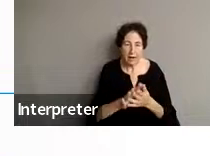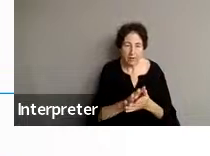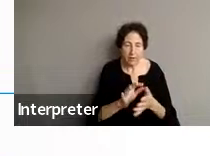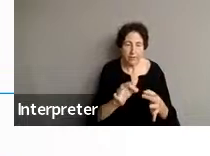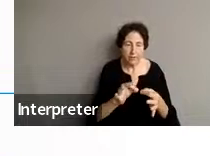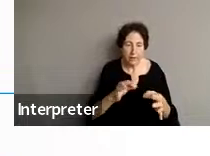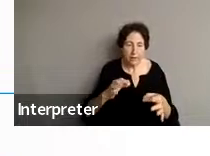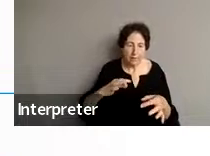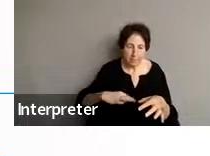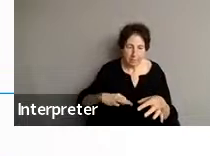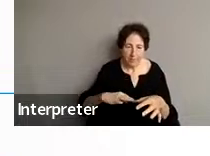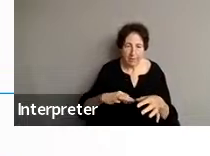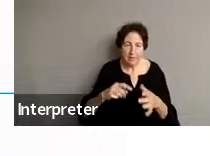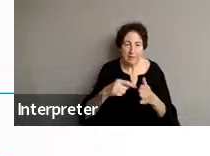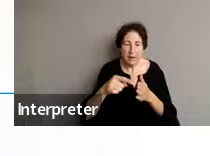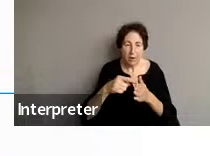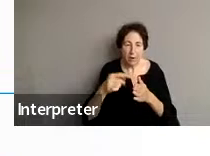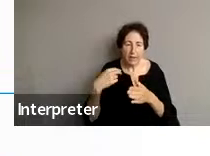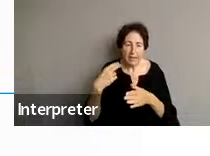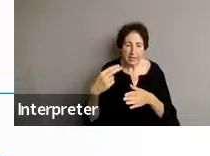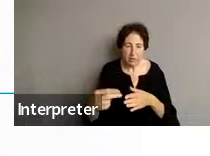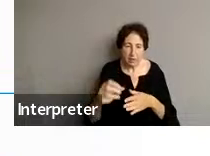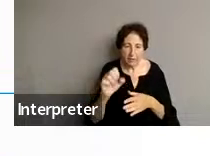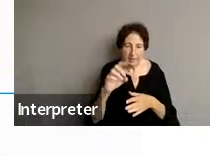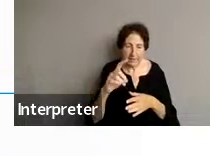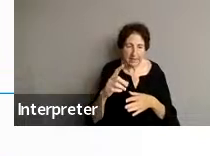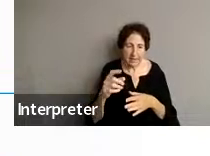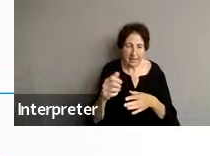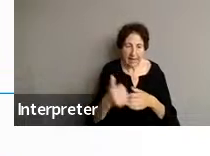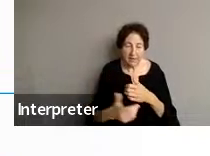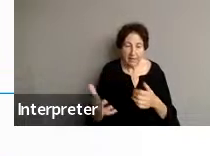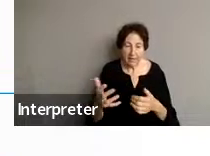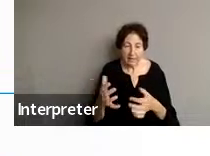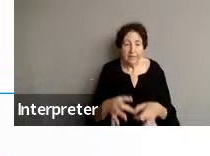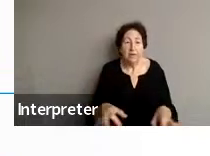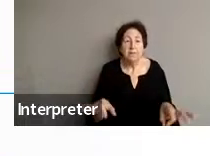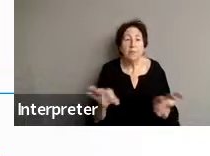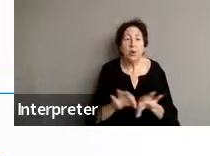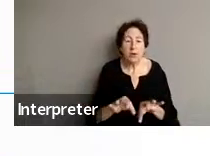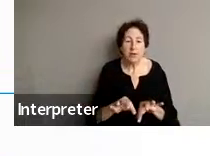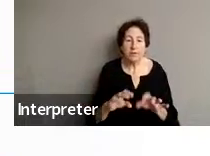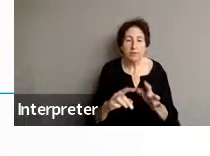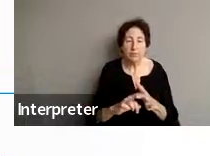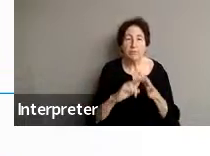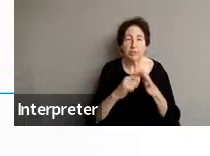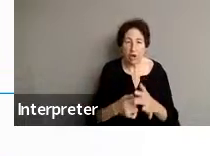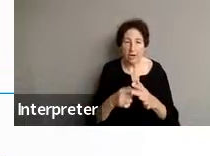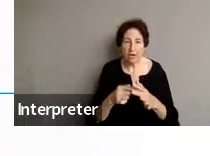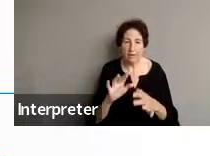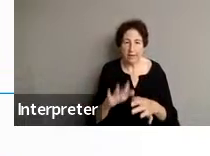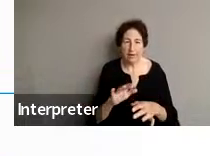benefits, payroll, the history of SSD, which is all very, very important to getting to a good start.